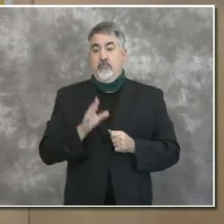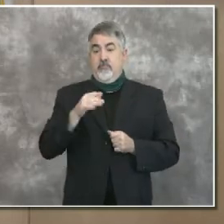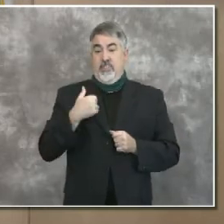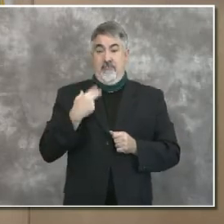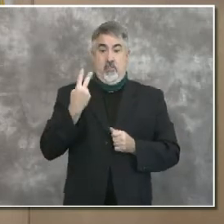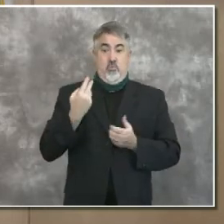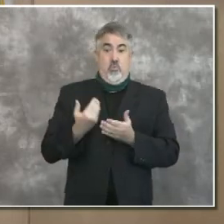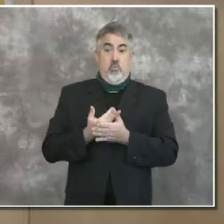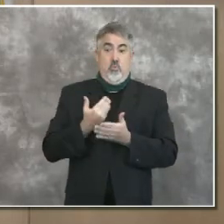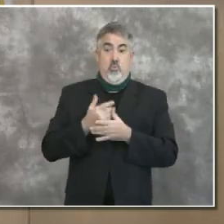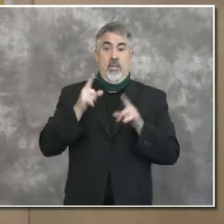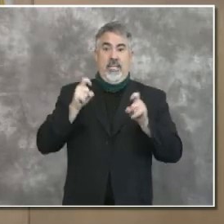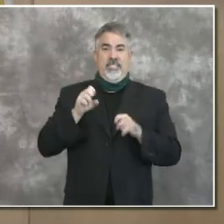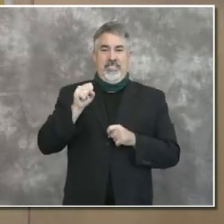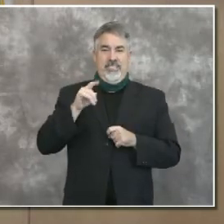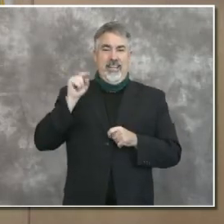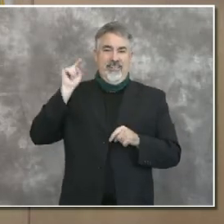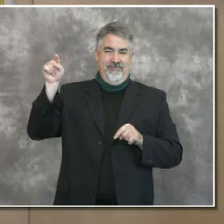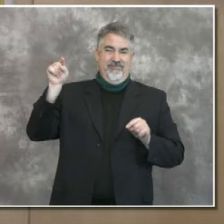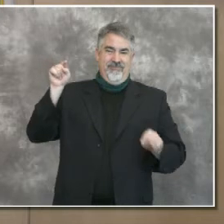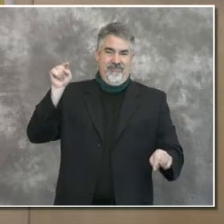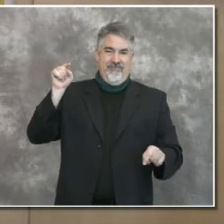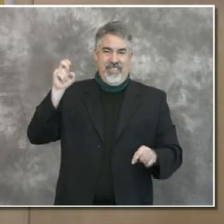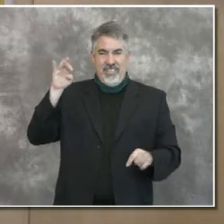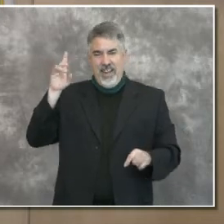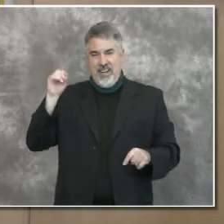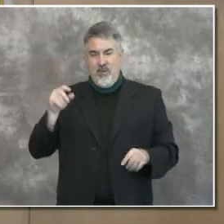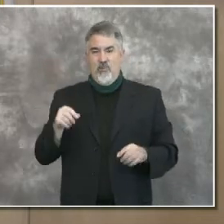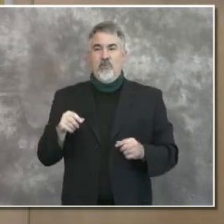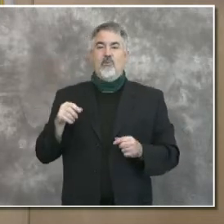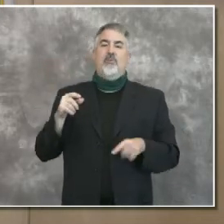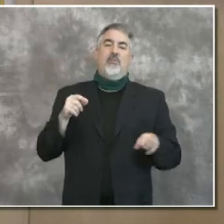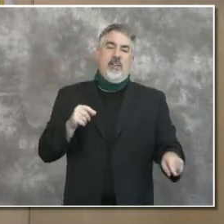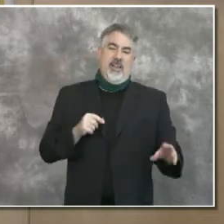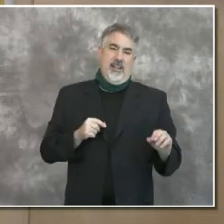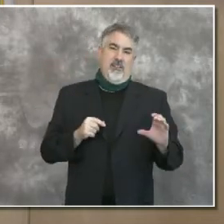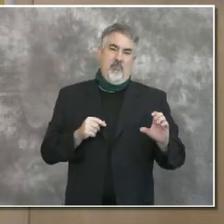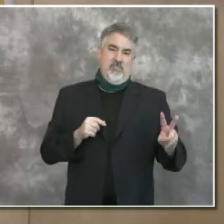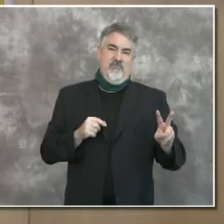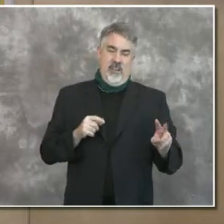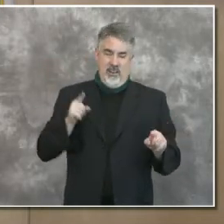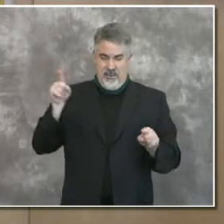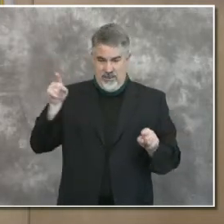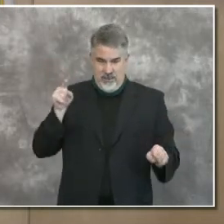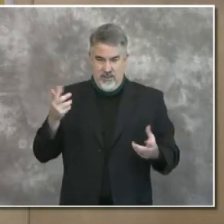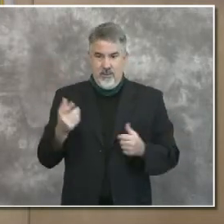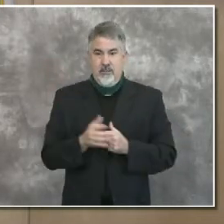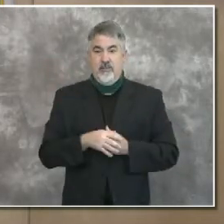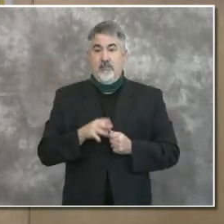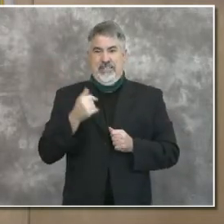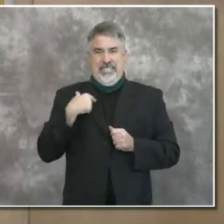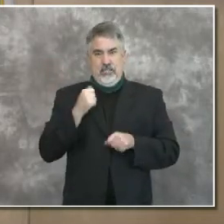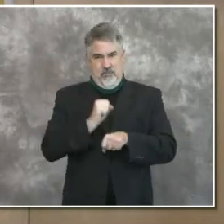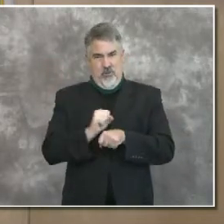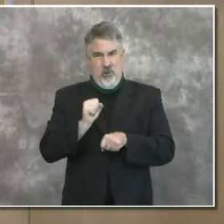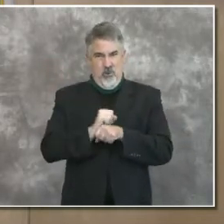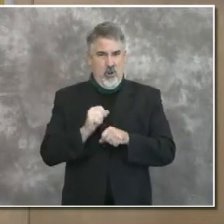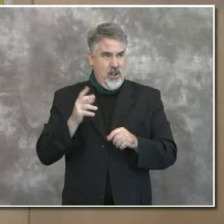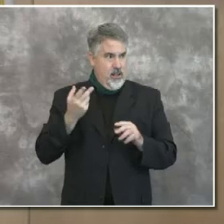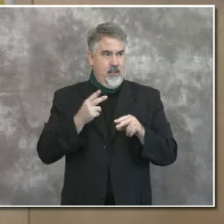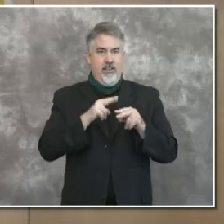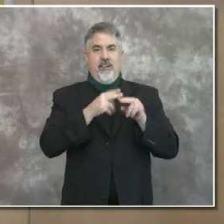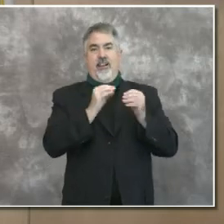Vista. Both sites are the beginning of our efforts to expand more testing at these 2 sites, but as well as developing new